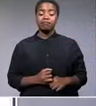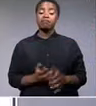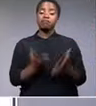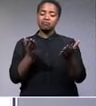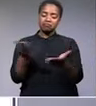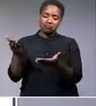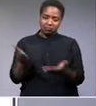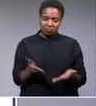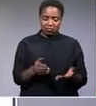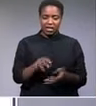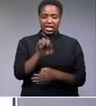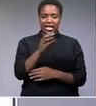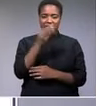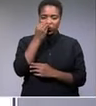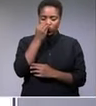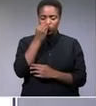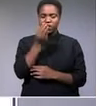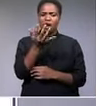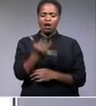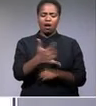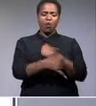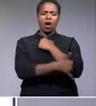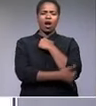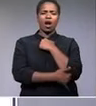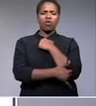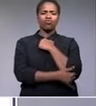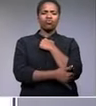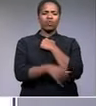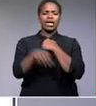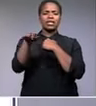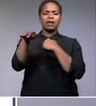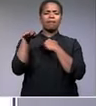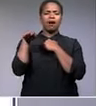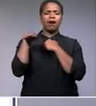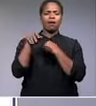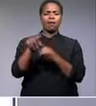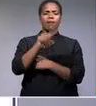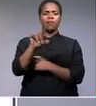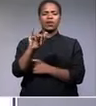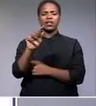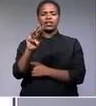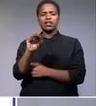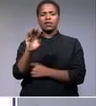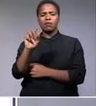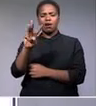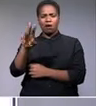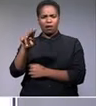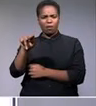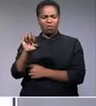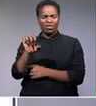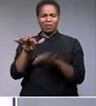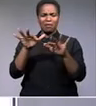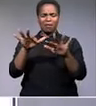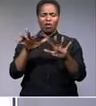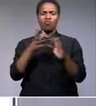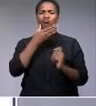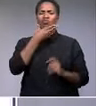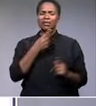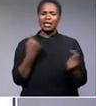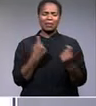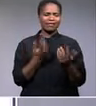Welcome back to eNews at 8. Let's move to news from beyond our borders now, and it's a bleak festive season for Zimbabweans. Christmas